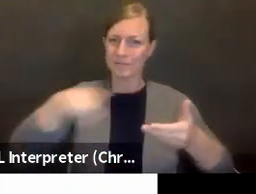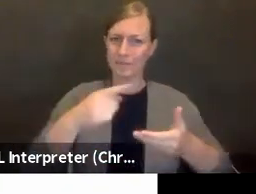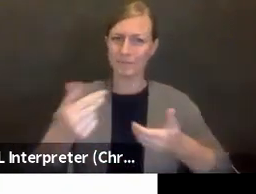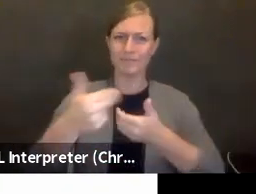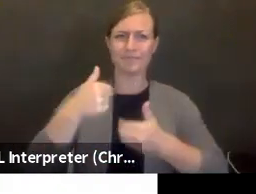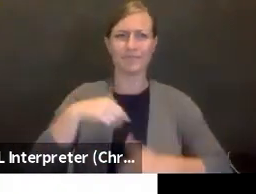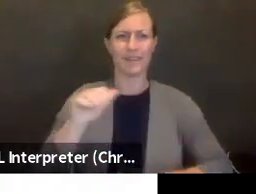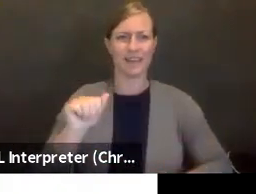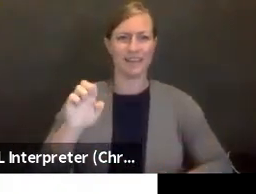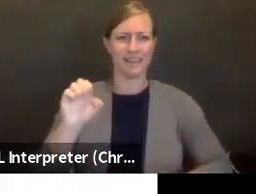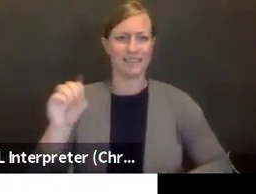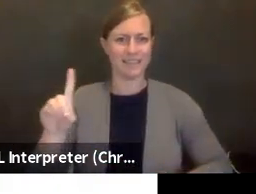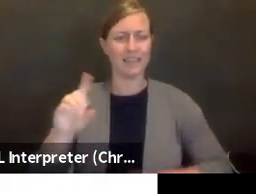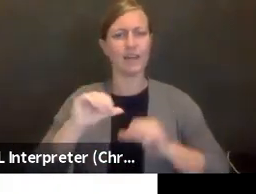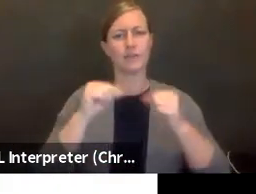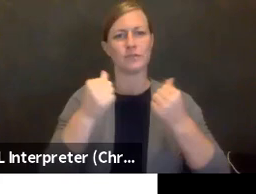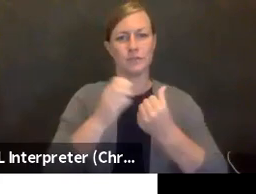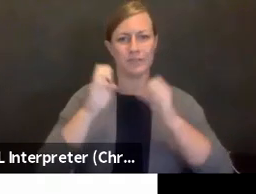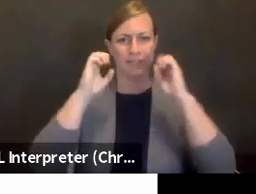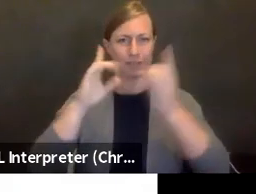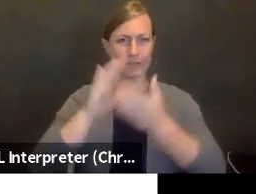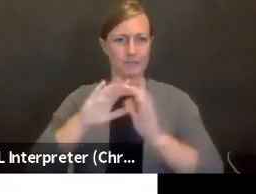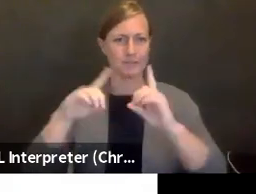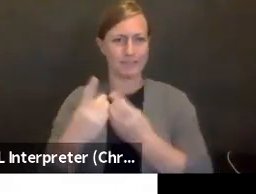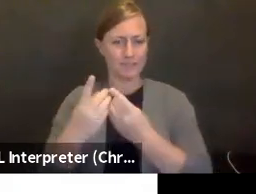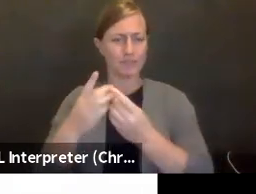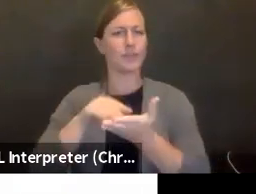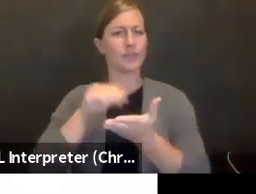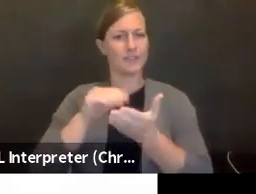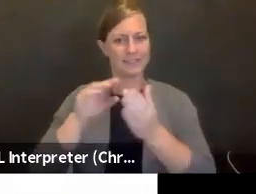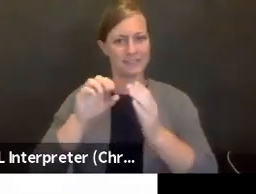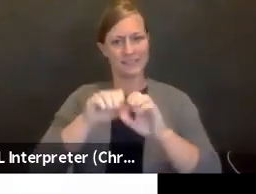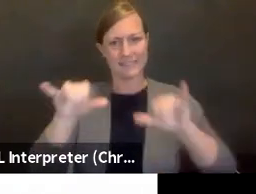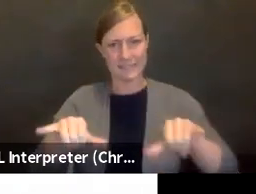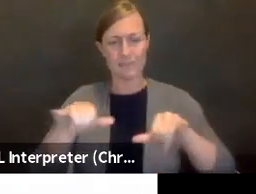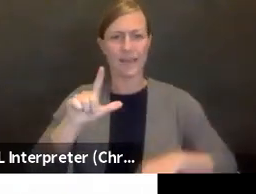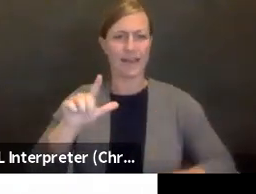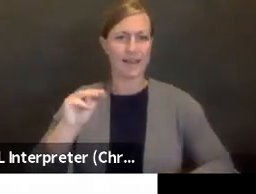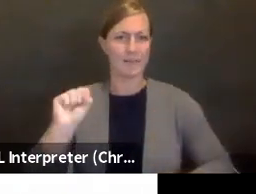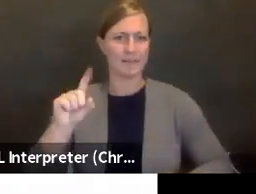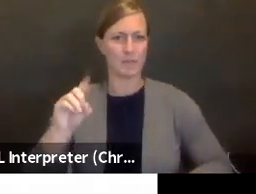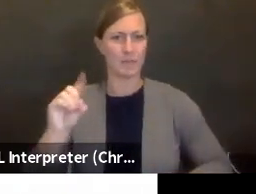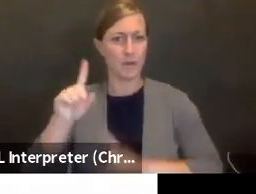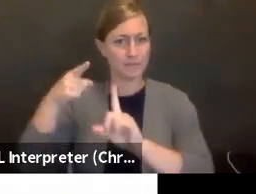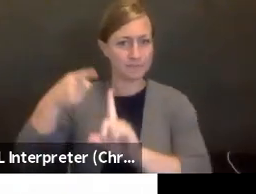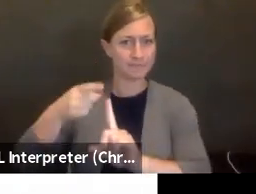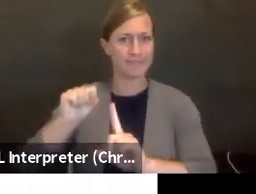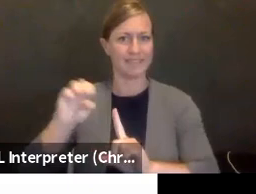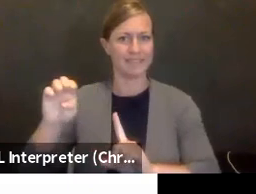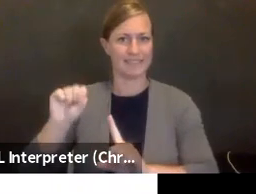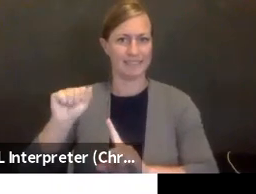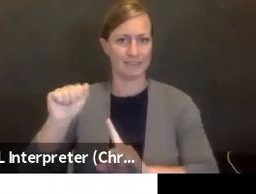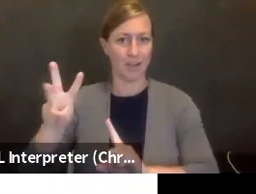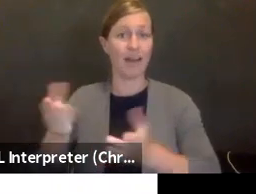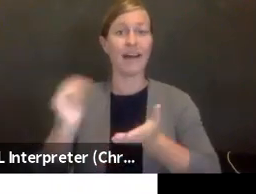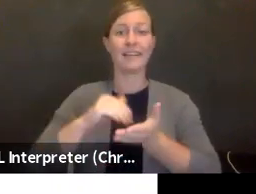of Educational Service Districts Learning Management System 101 or LMS 101 for Seesaw. Once again, I'm